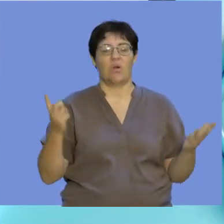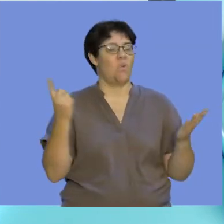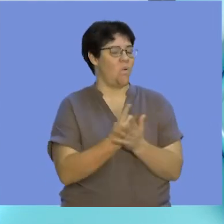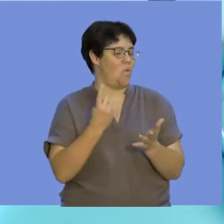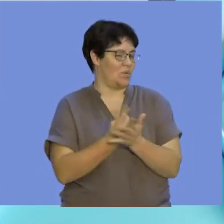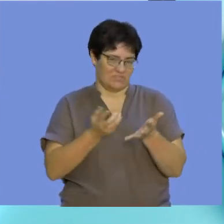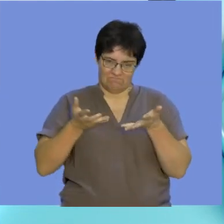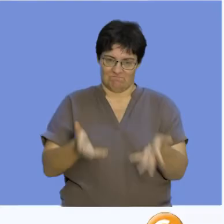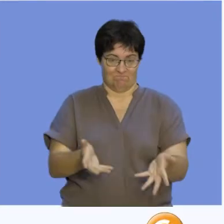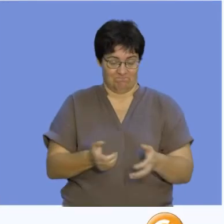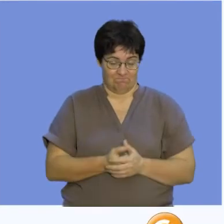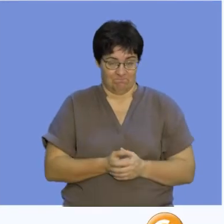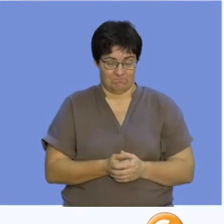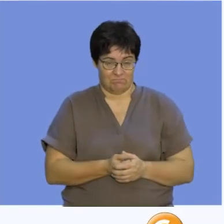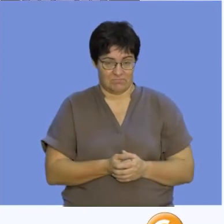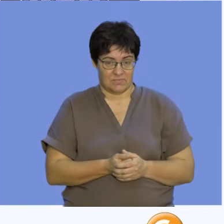case. So